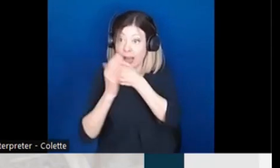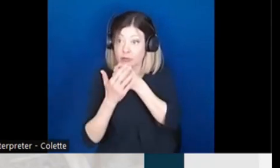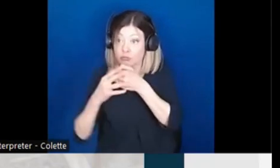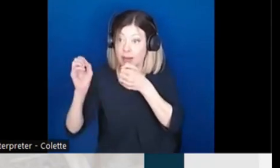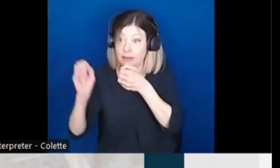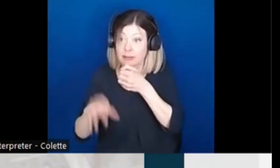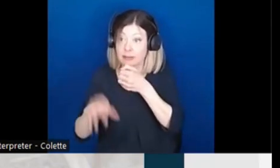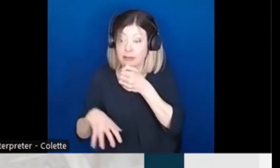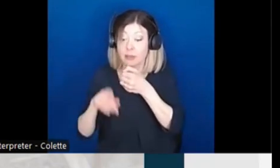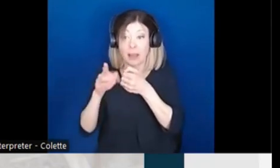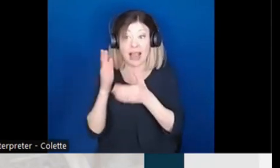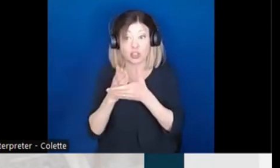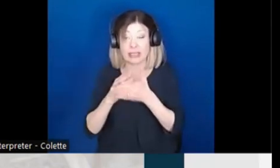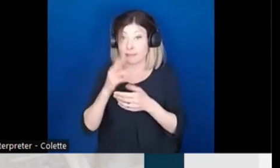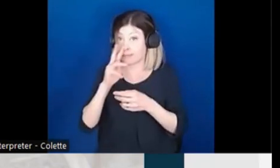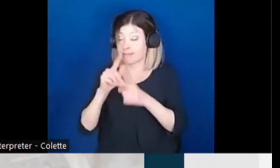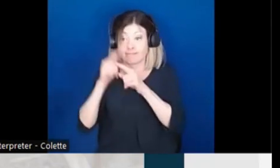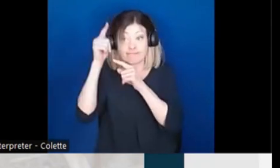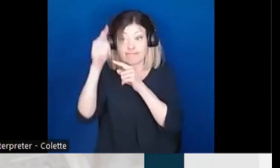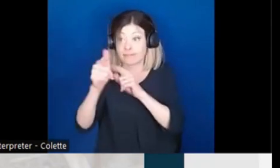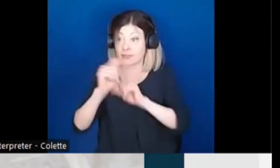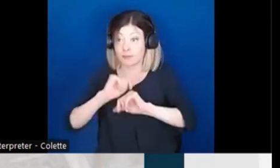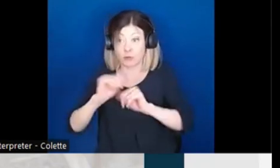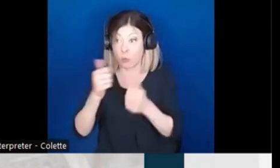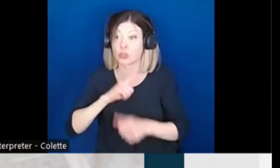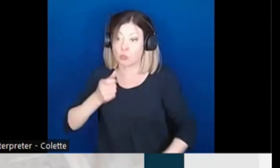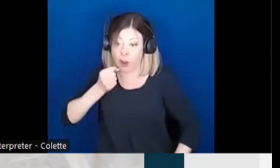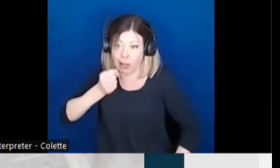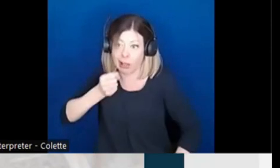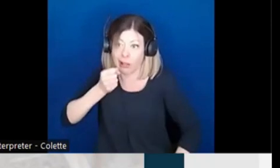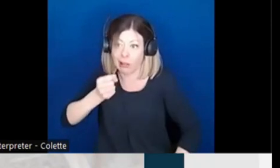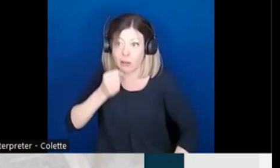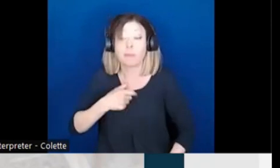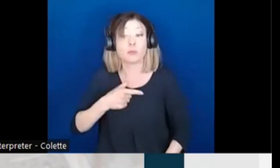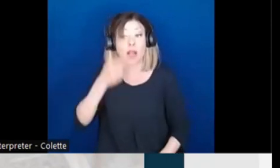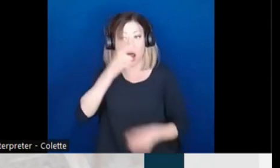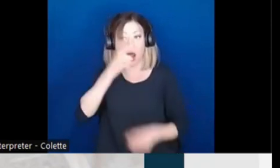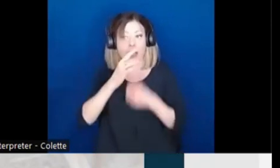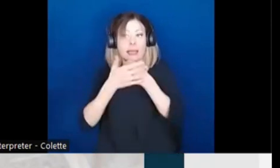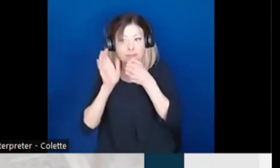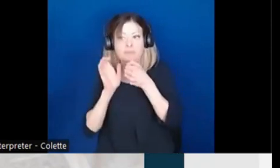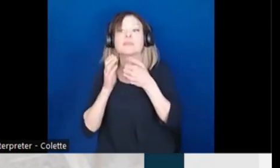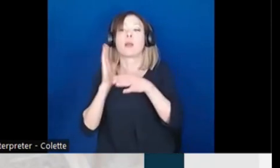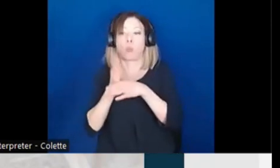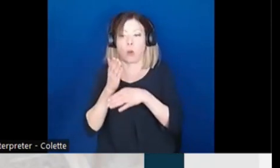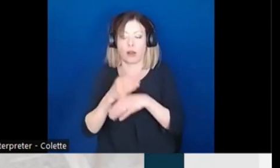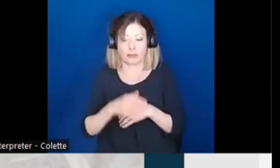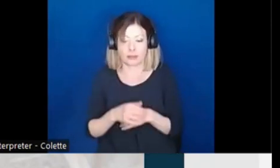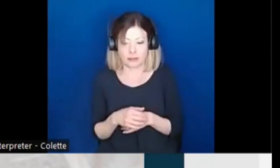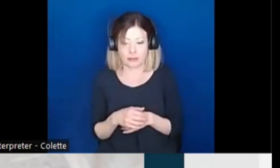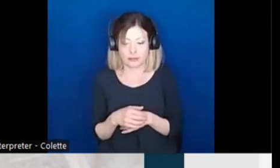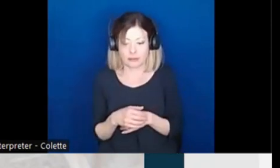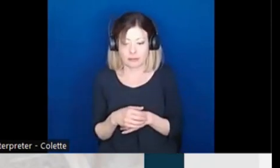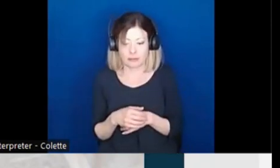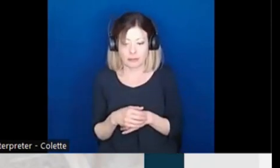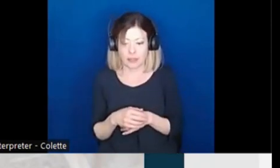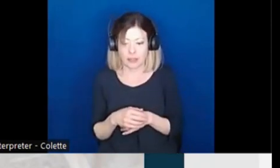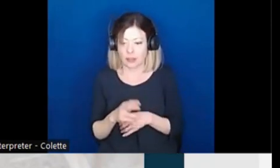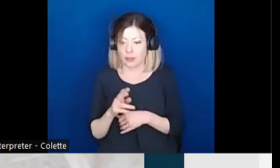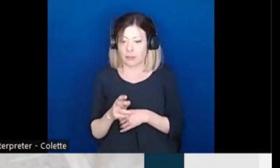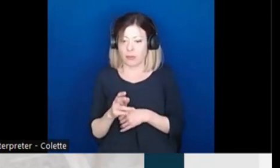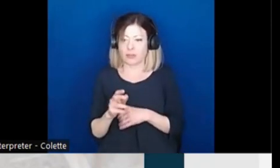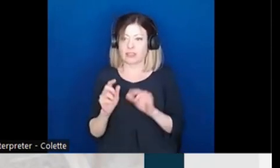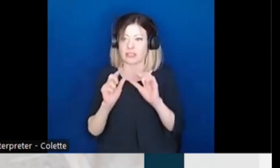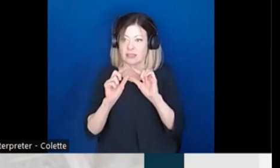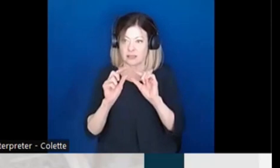Um, and that magnifying glass is something that he would use as well as glasses. But you can see how dense